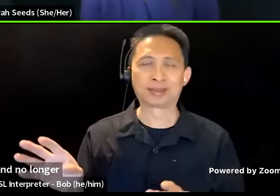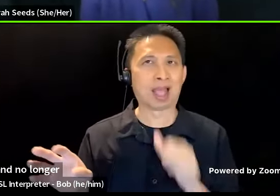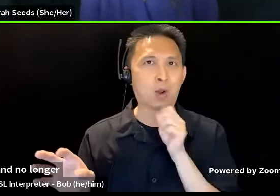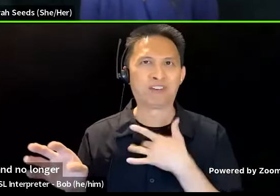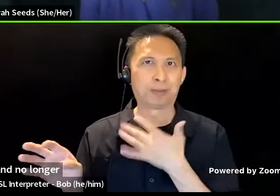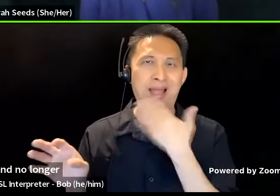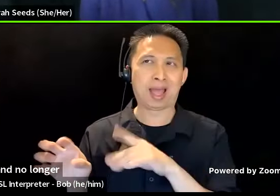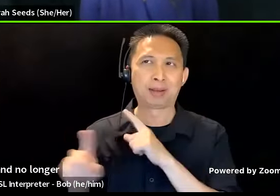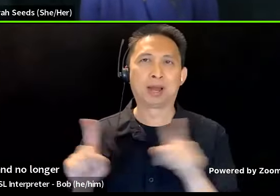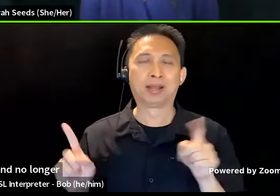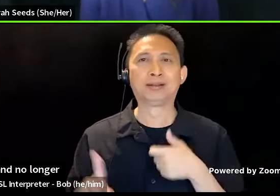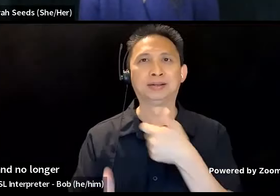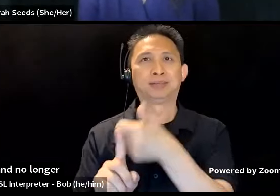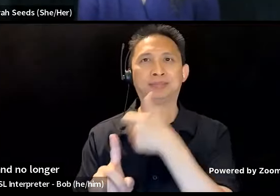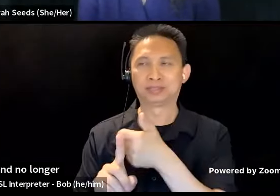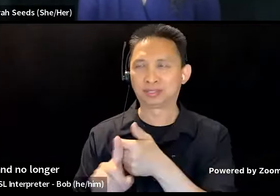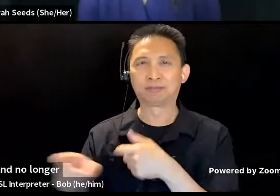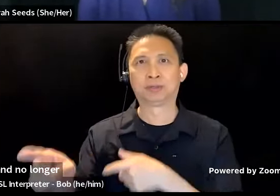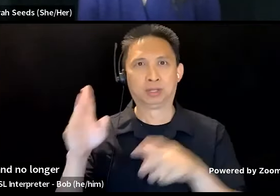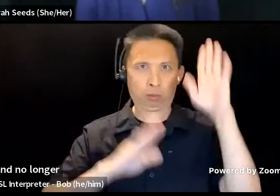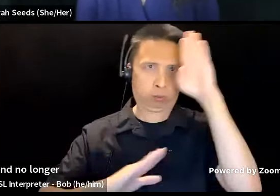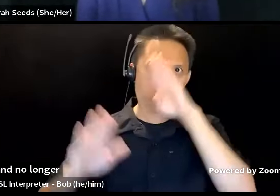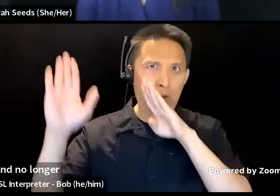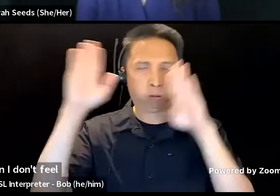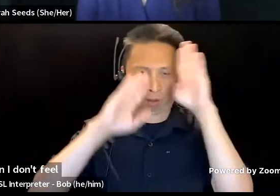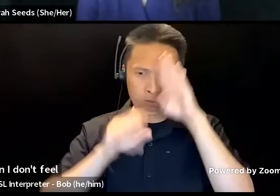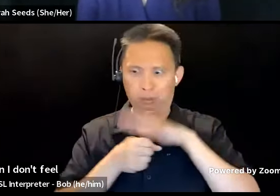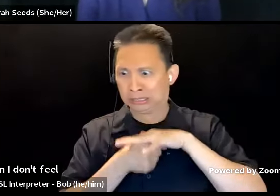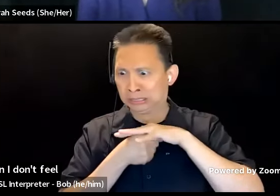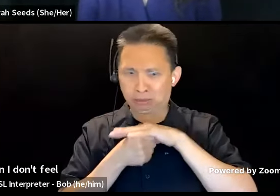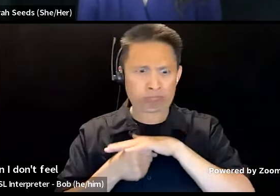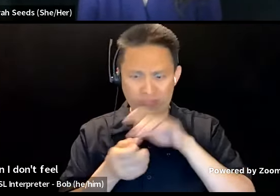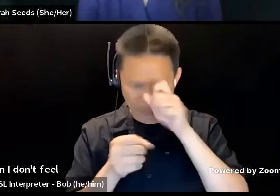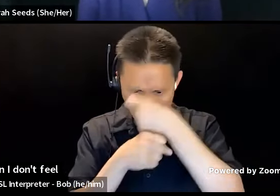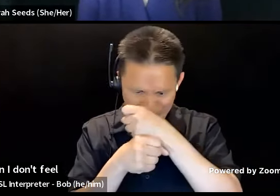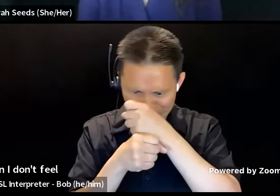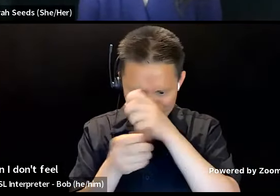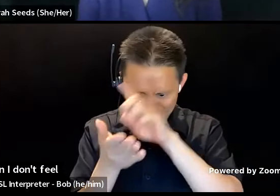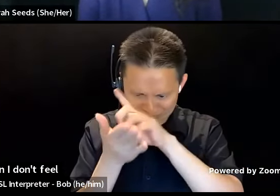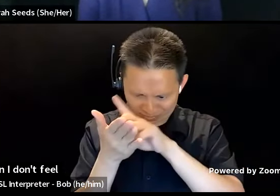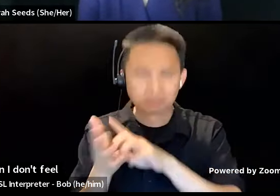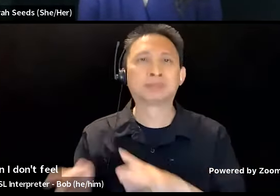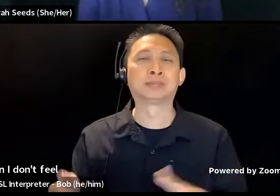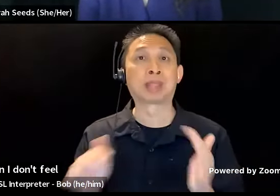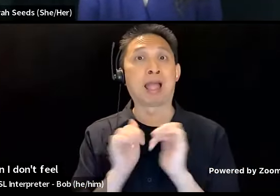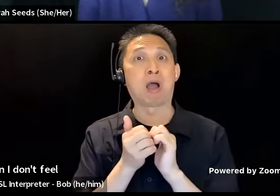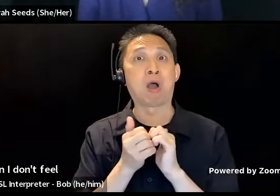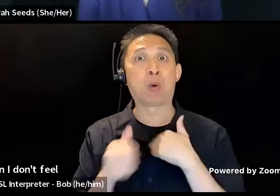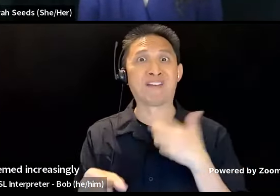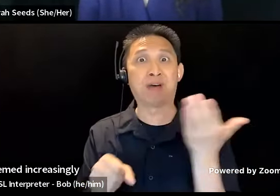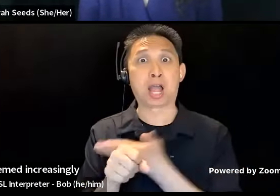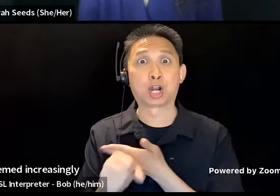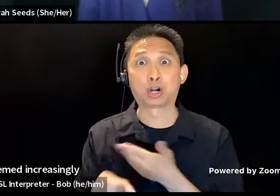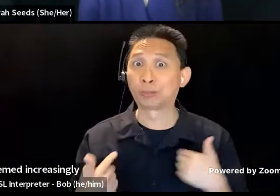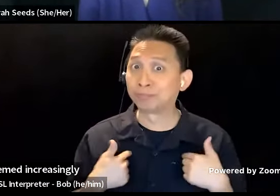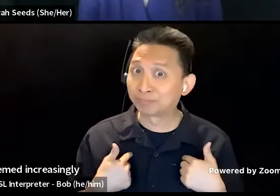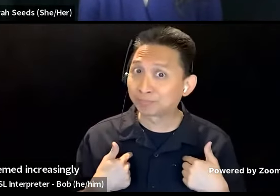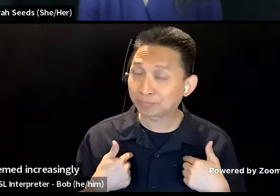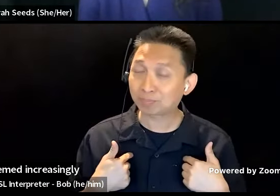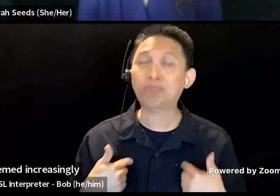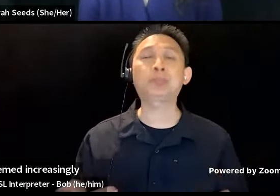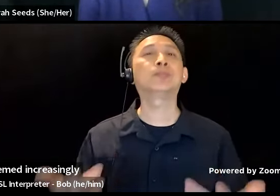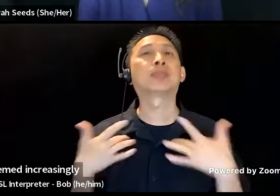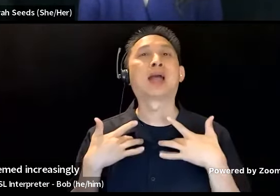He seemed increasingly worried and stressed out. And my way of firing people is really to